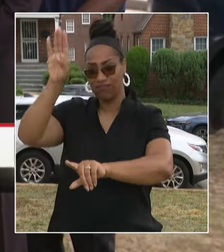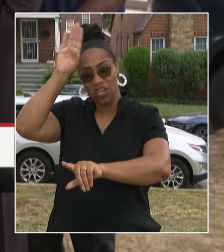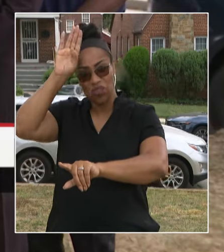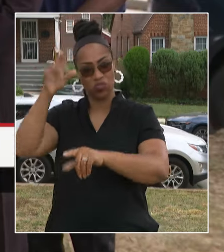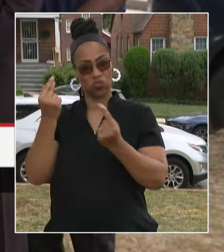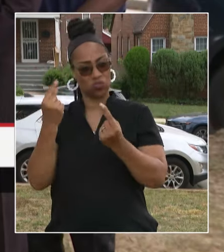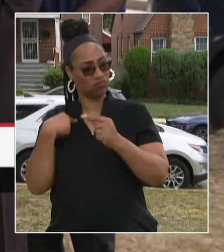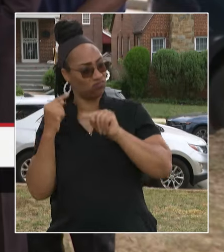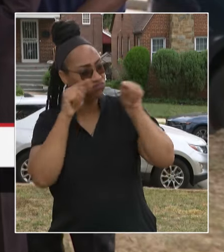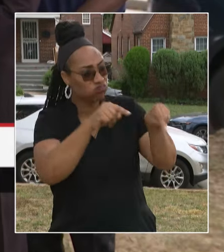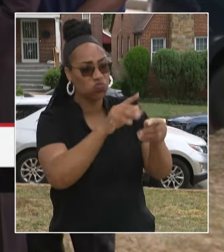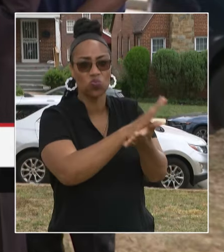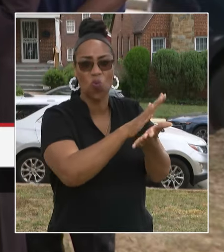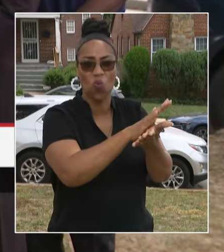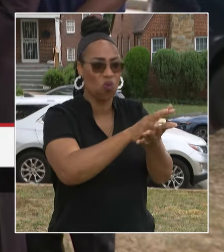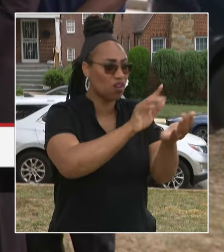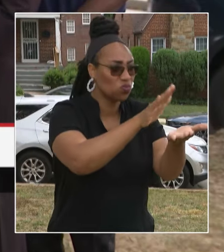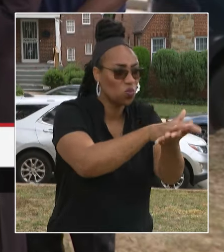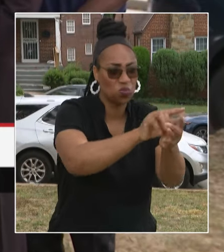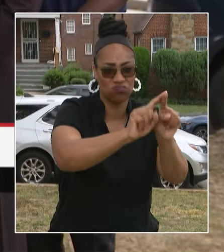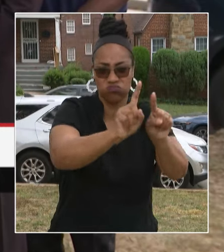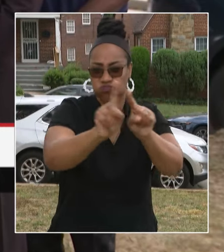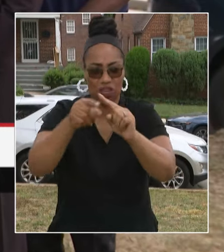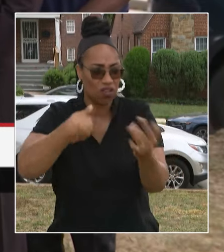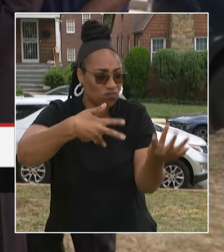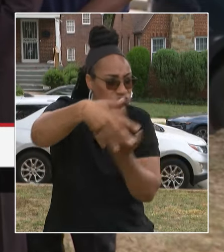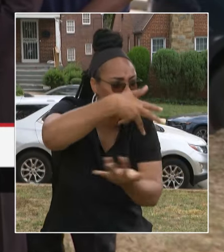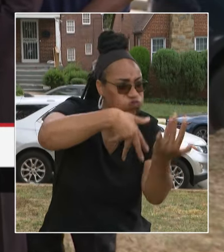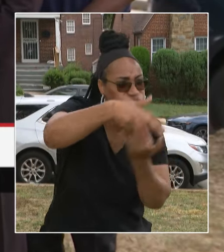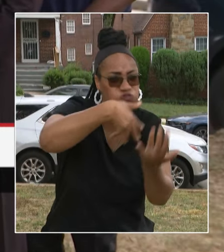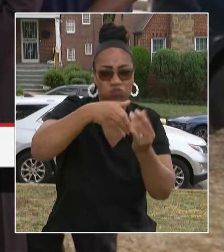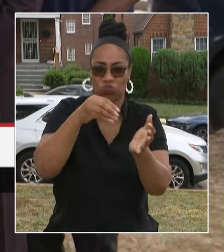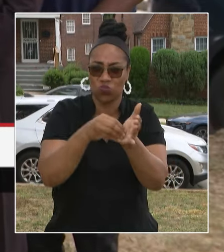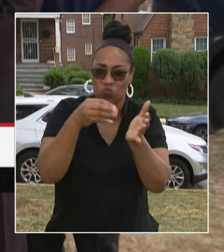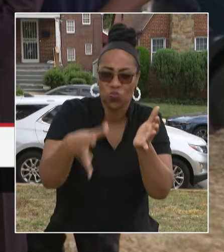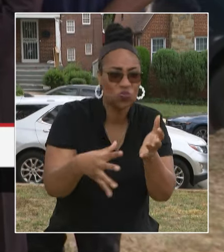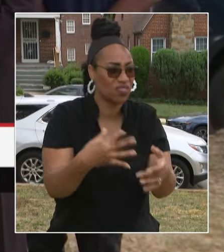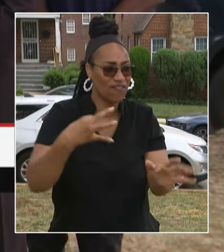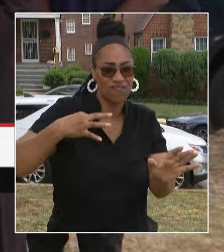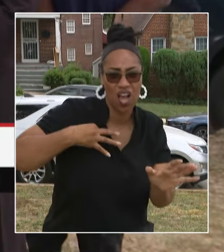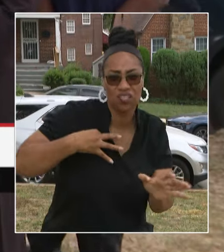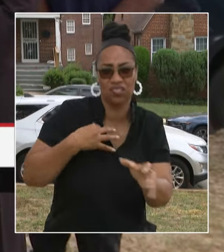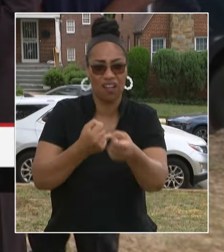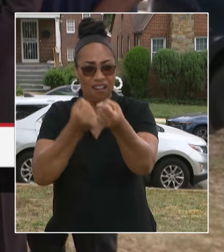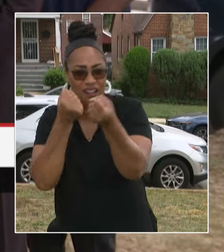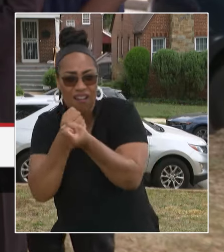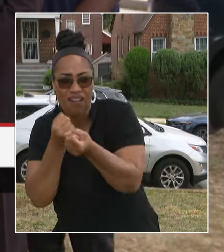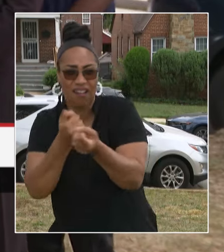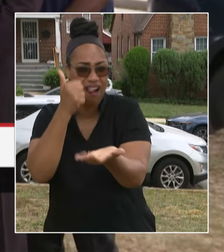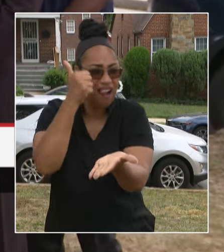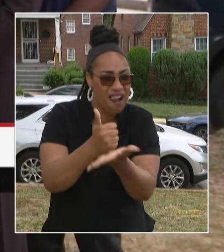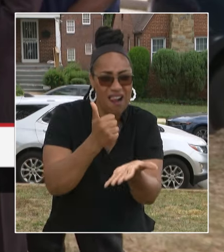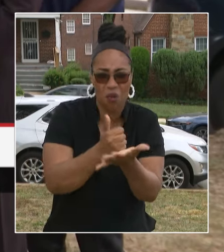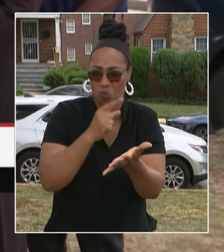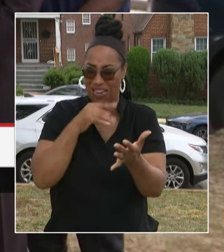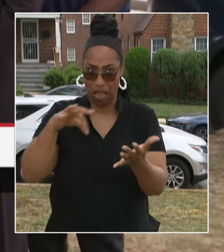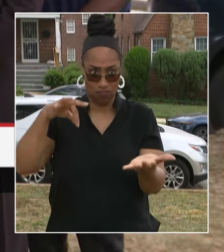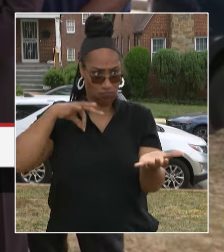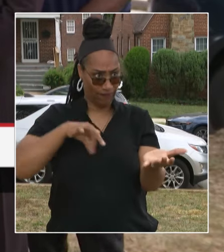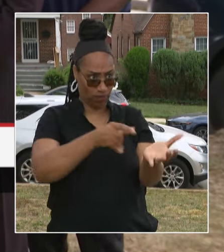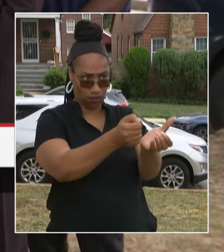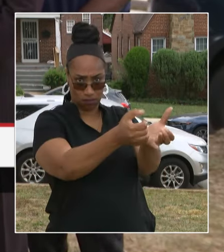teachers and all those dealing with things, volunteering to do. We volunteered to do that, to make a difference. And there were things that happened because of what